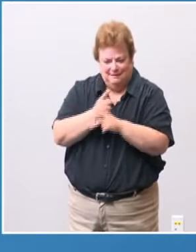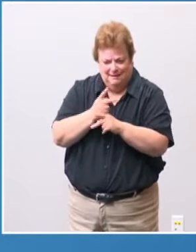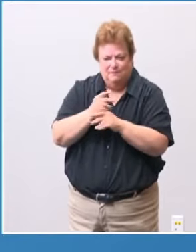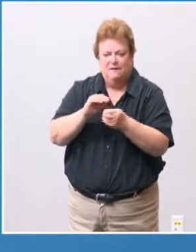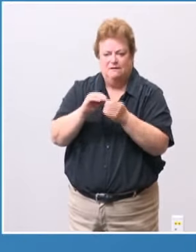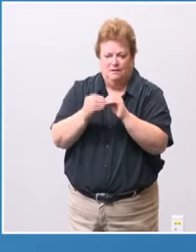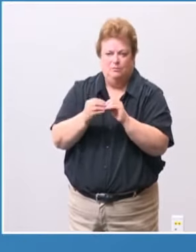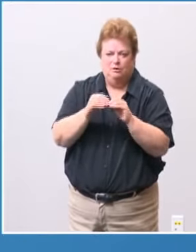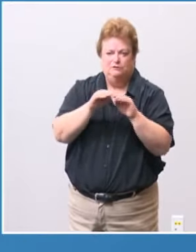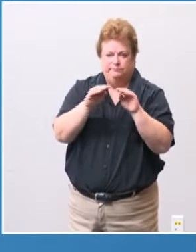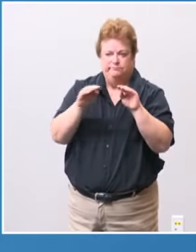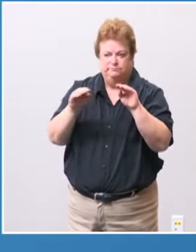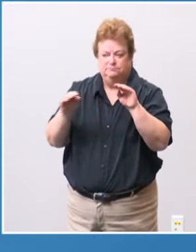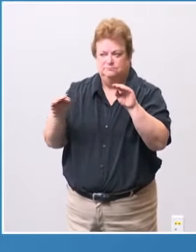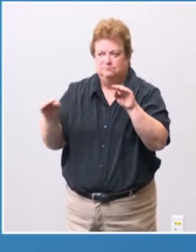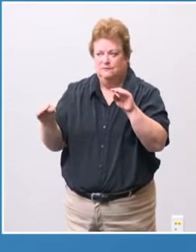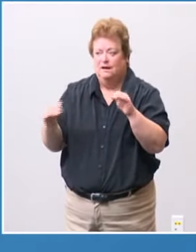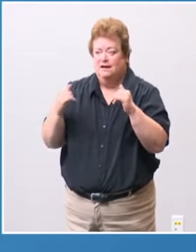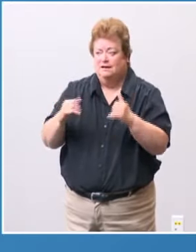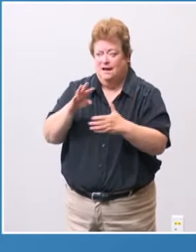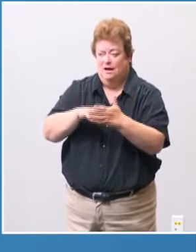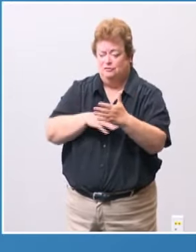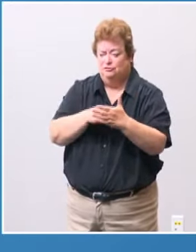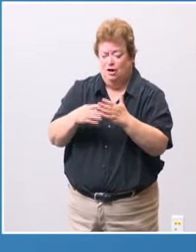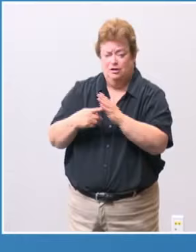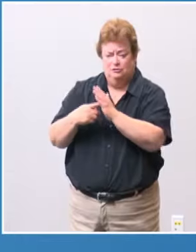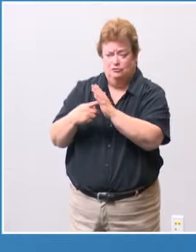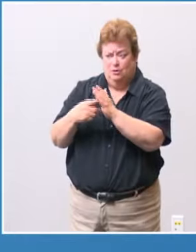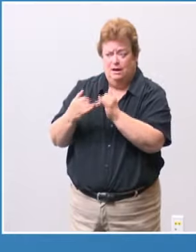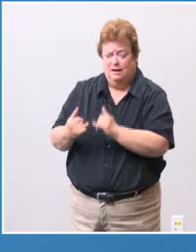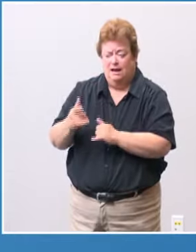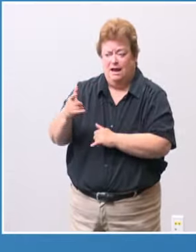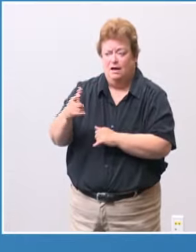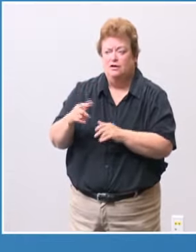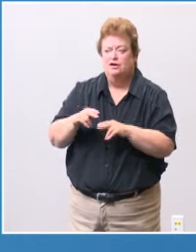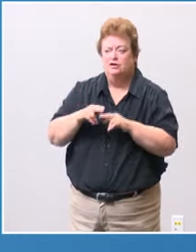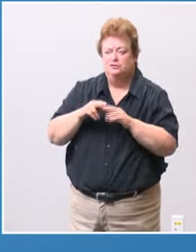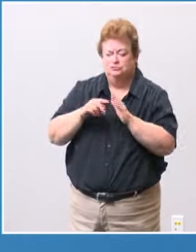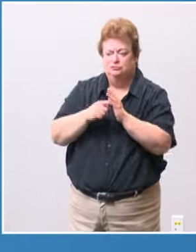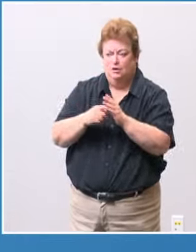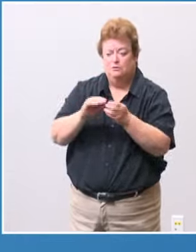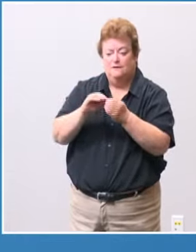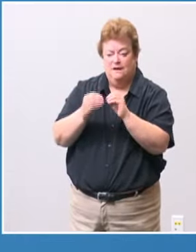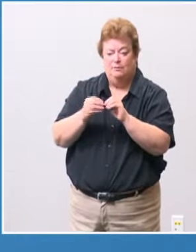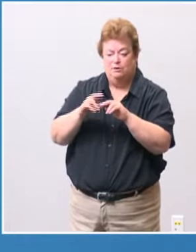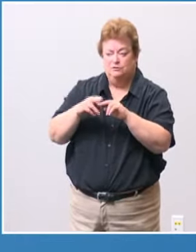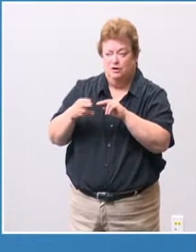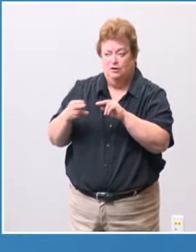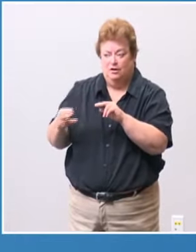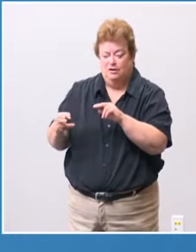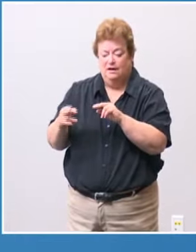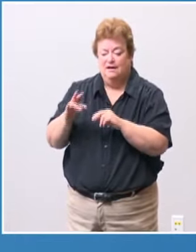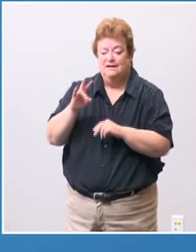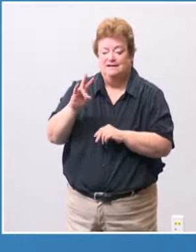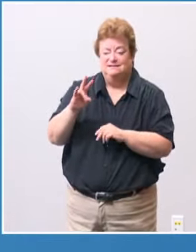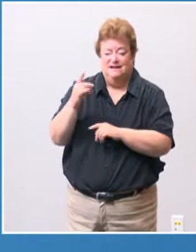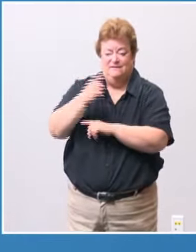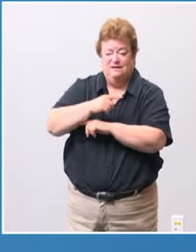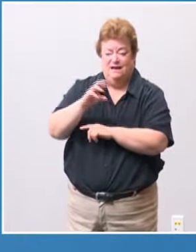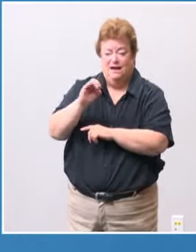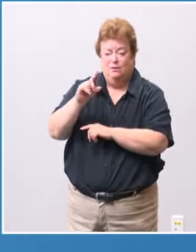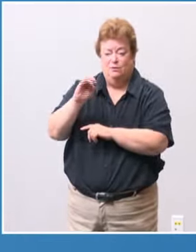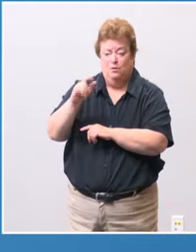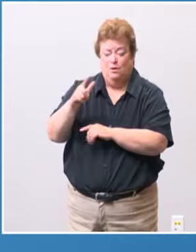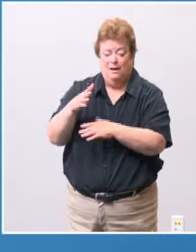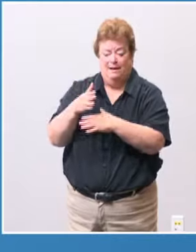direction. The chart you're looking at now shows the slow decline in cases this month. The 7-day rolling average of